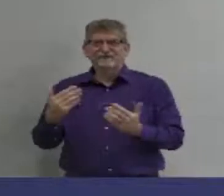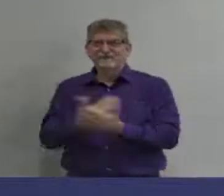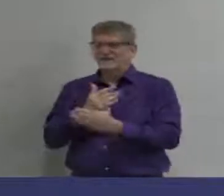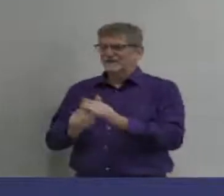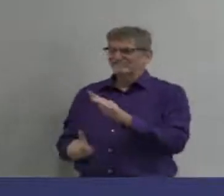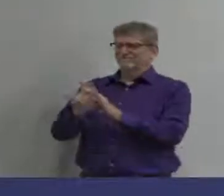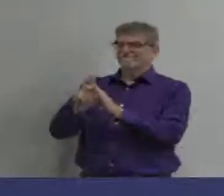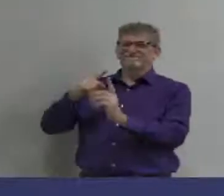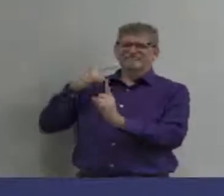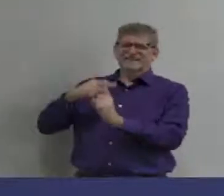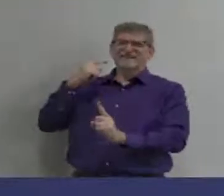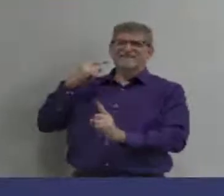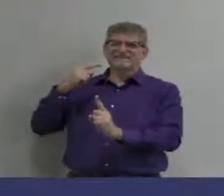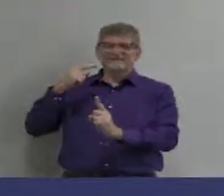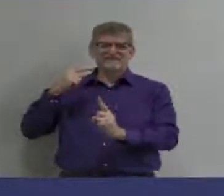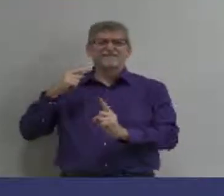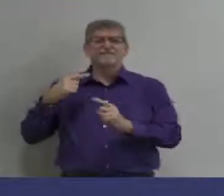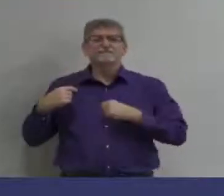cases of COVID-19.